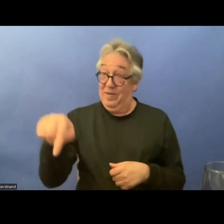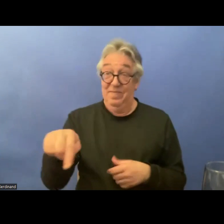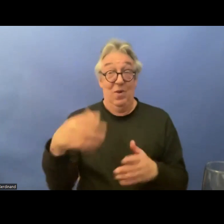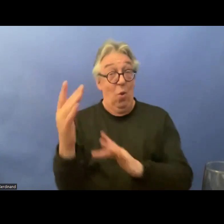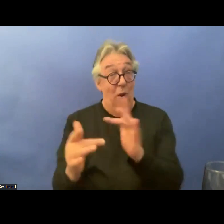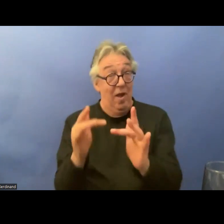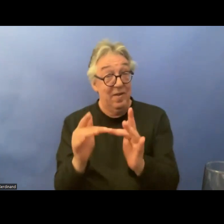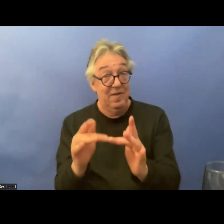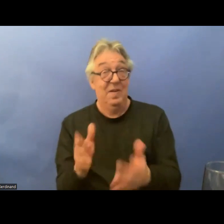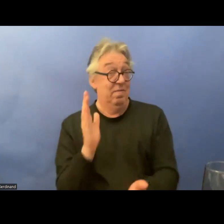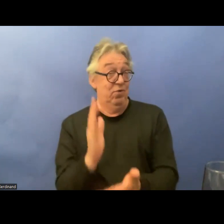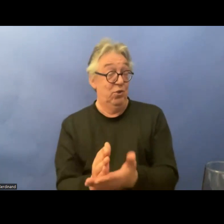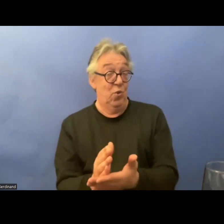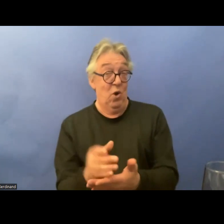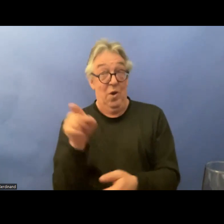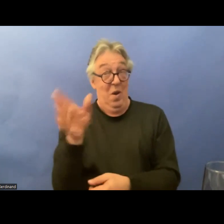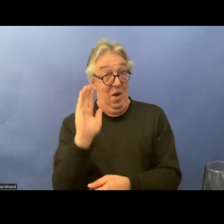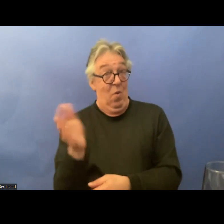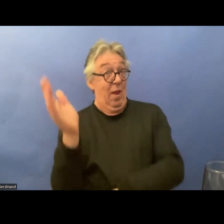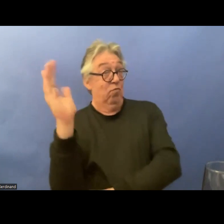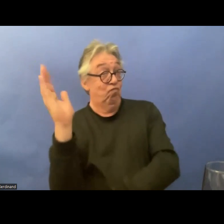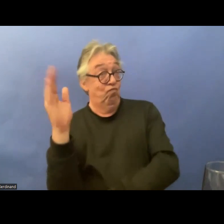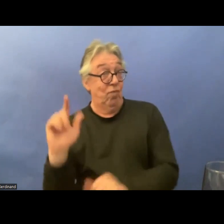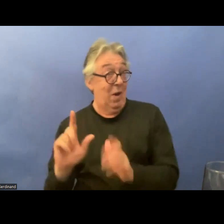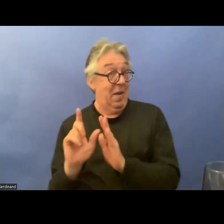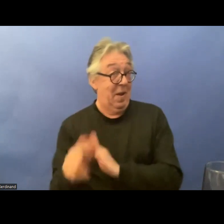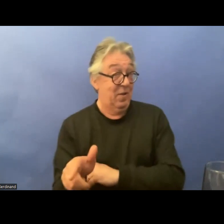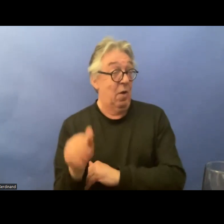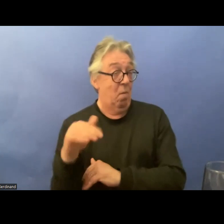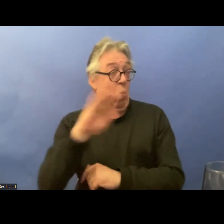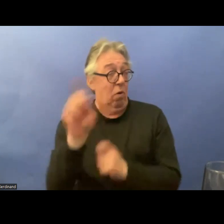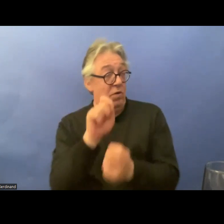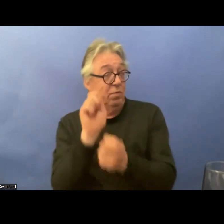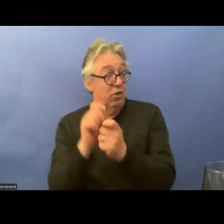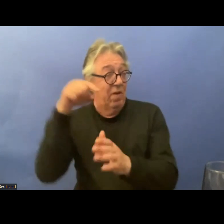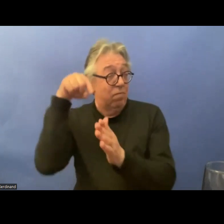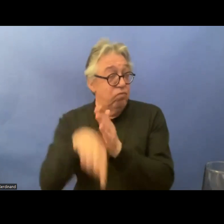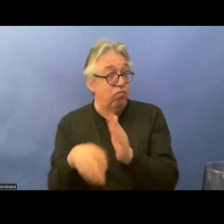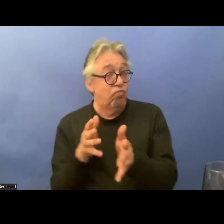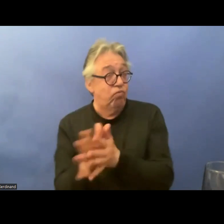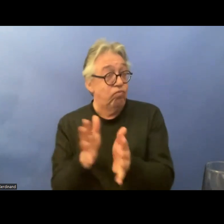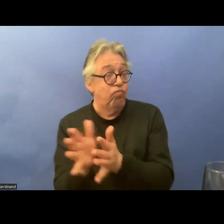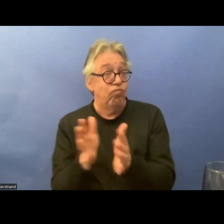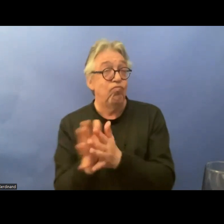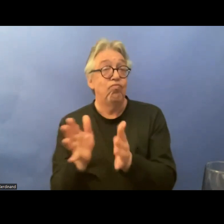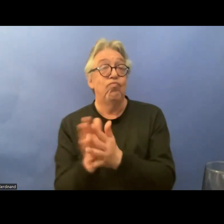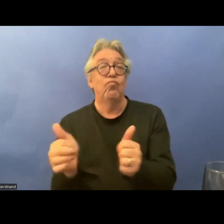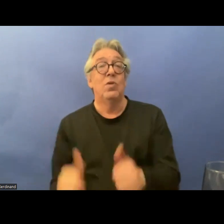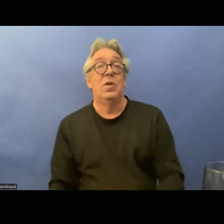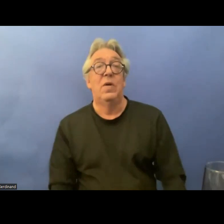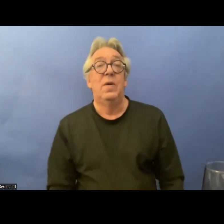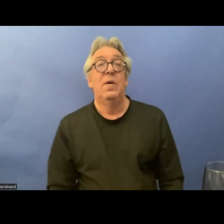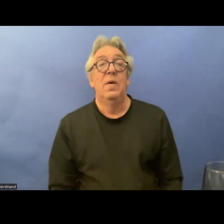and I'm certain, Nathani, you will have the chance to get into more of the specifics in terms of how this is being done